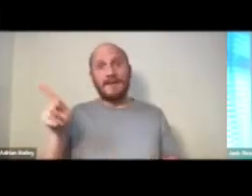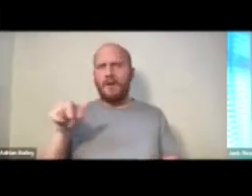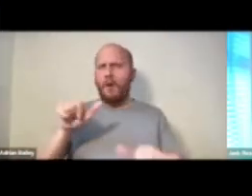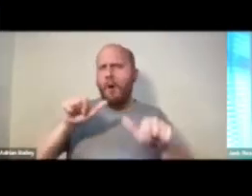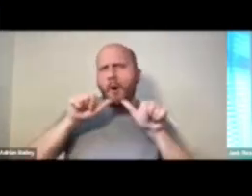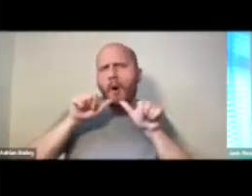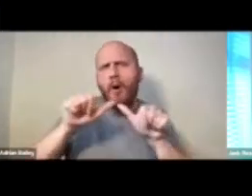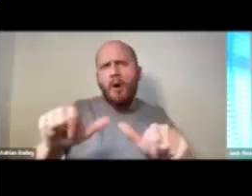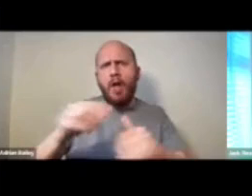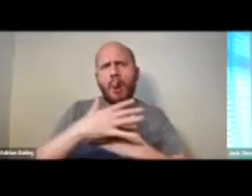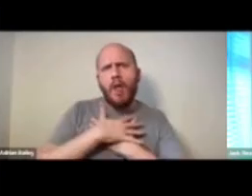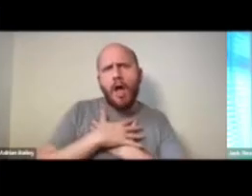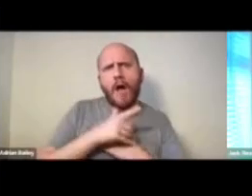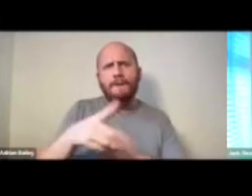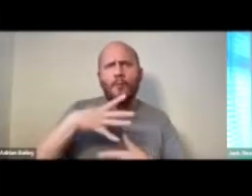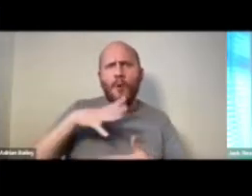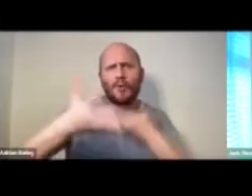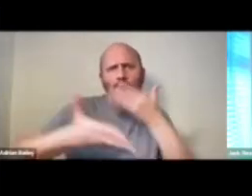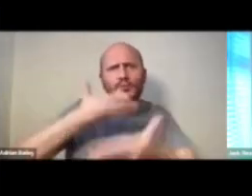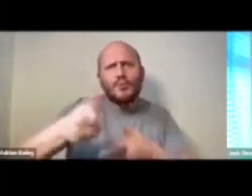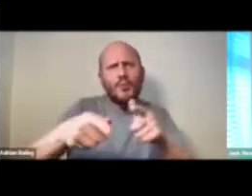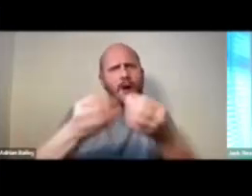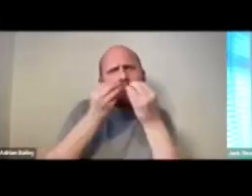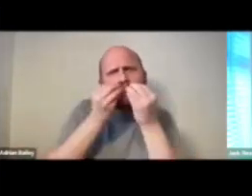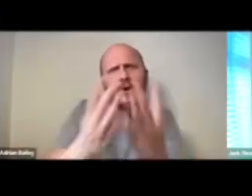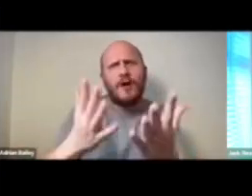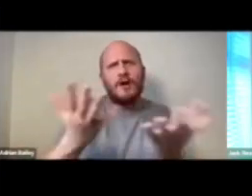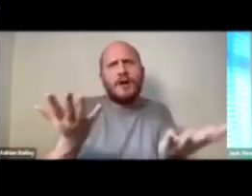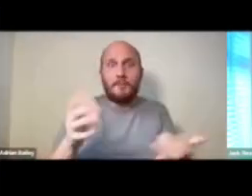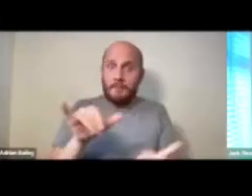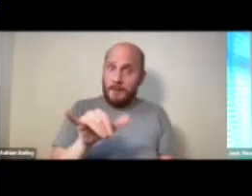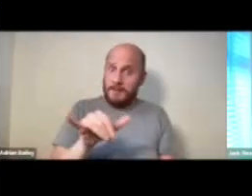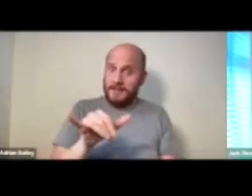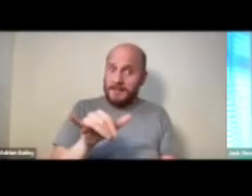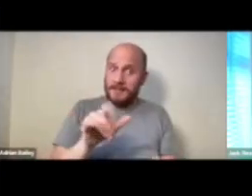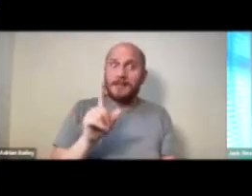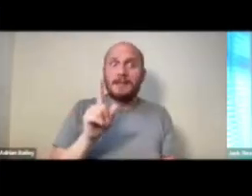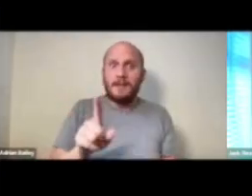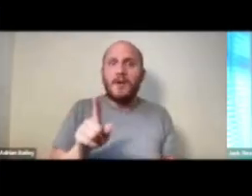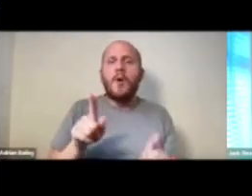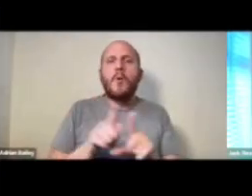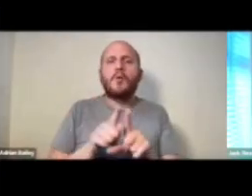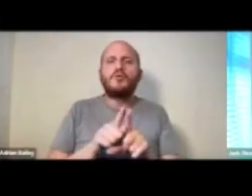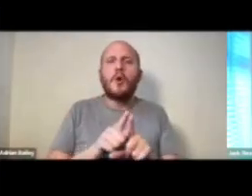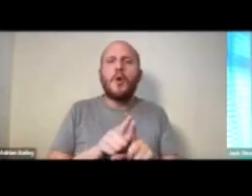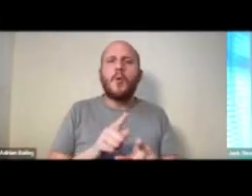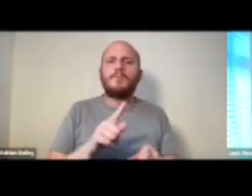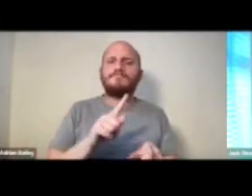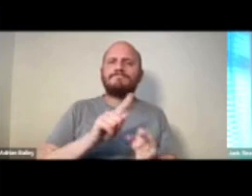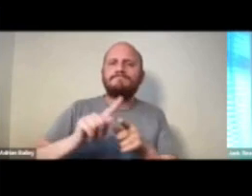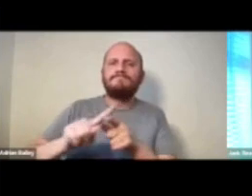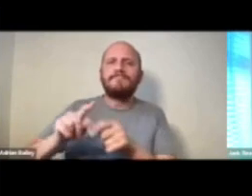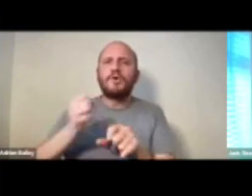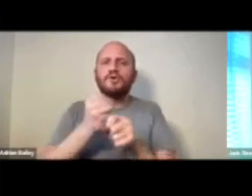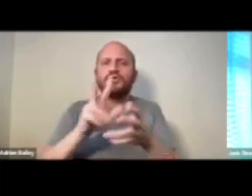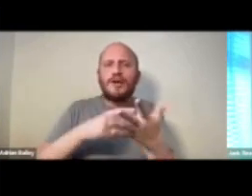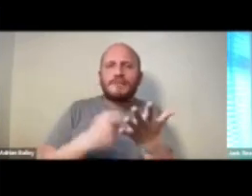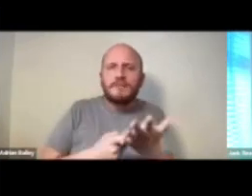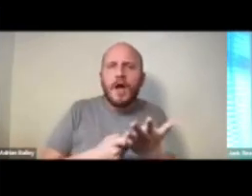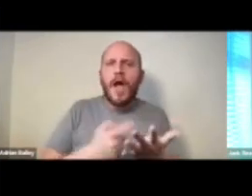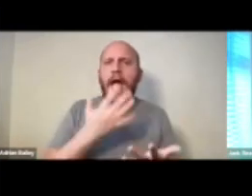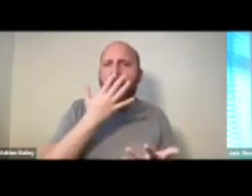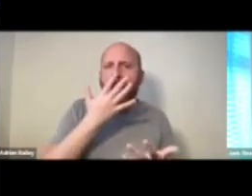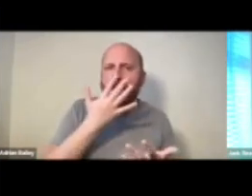and they want to feed back and tell you about that. It can also be to do with demographics, things like gender, age,